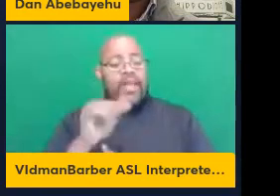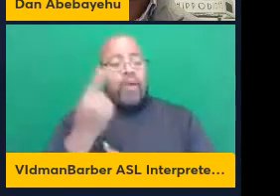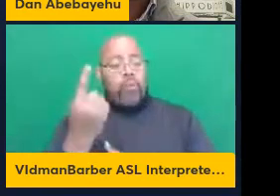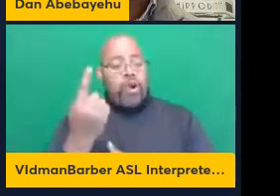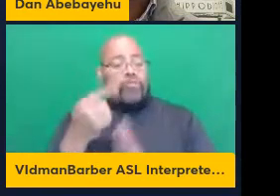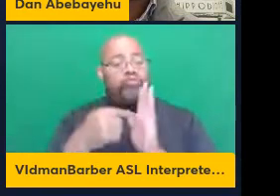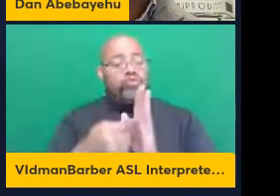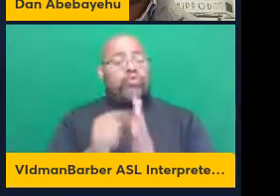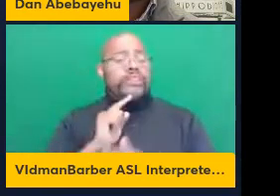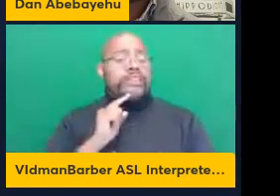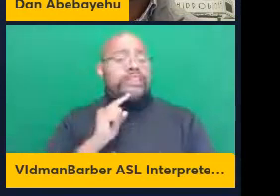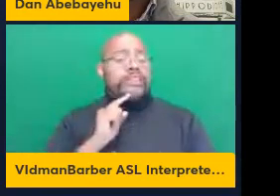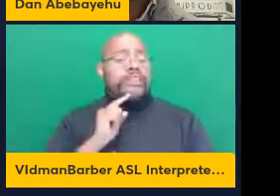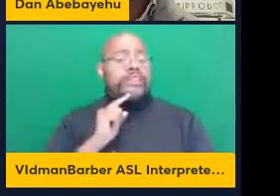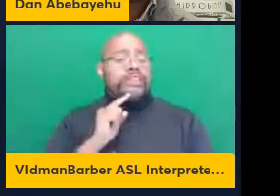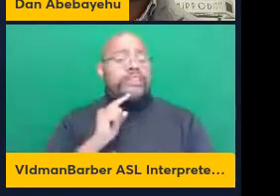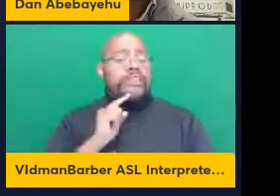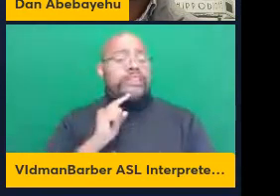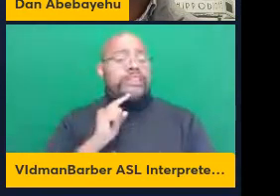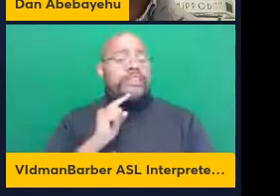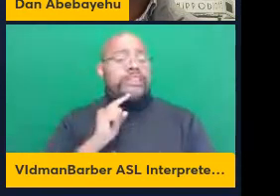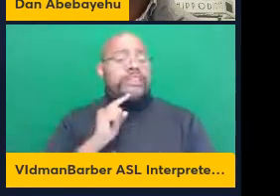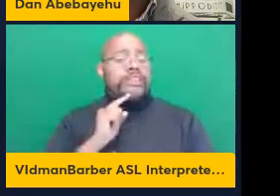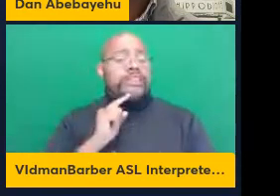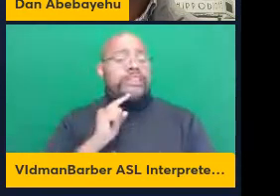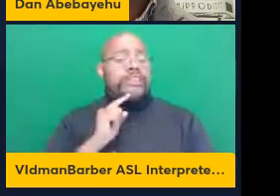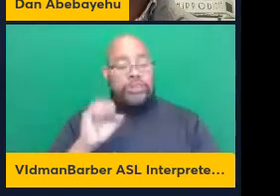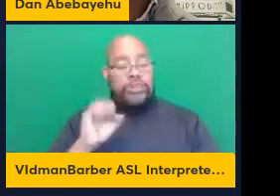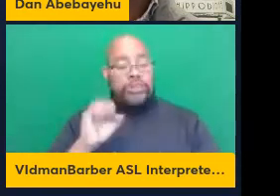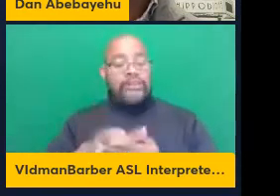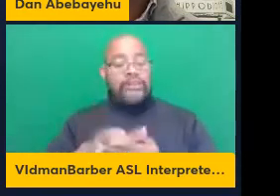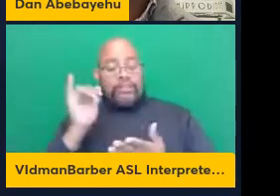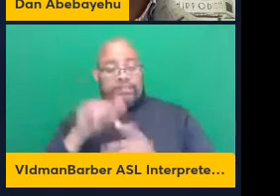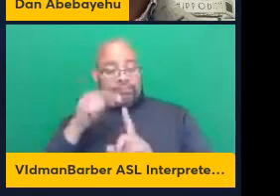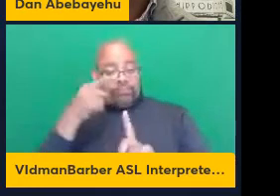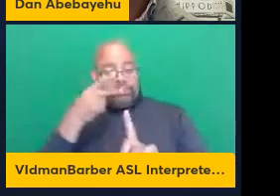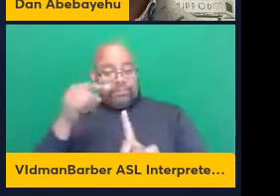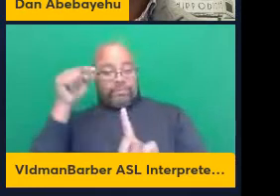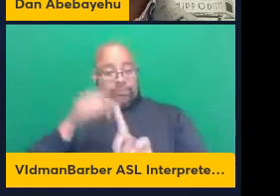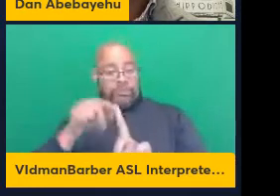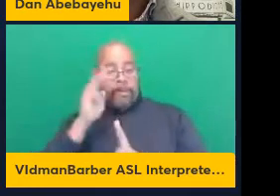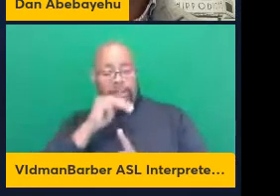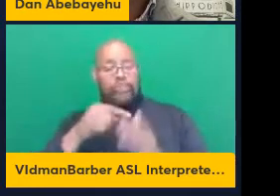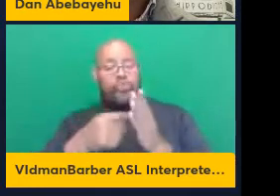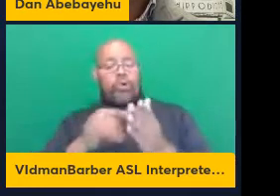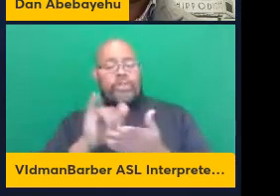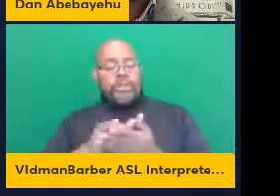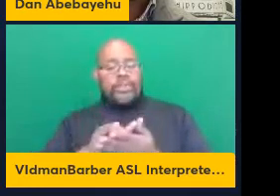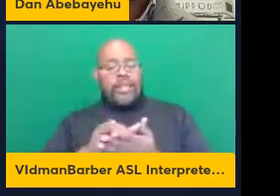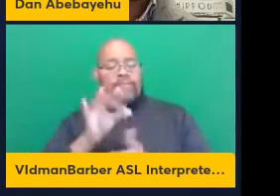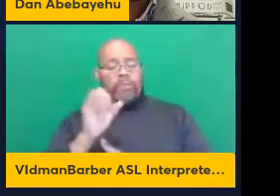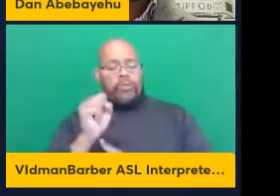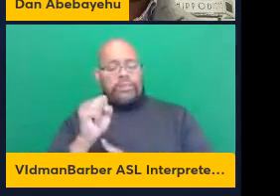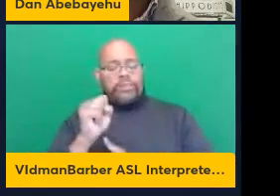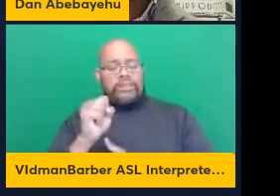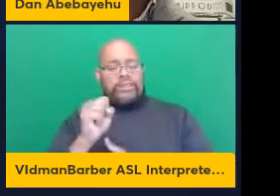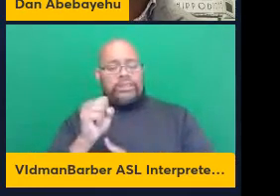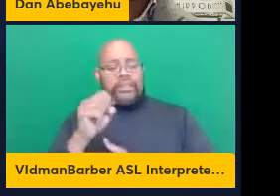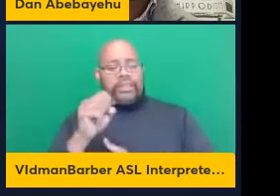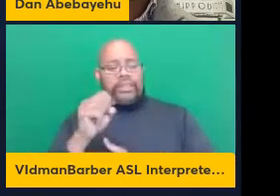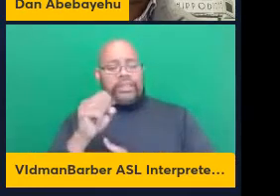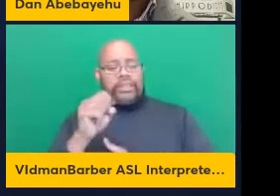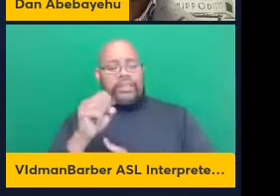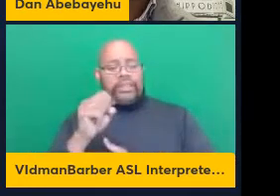severe fibrosis, and that IL-1 receptor knockout mice display little fibrosis in response to bleomycin in this model, and